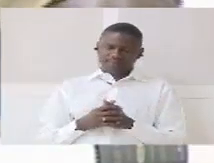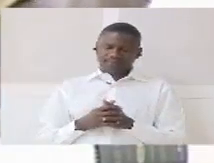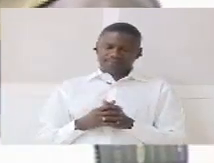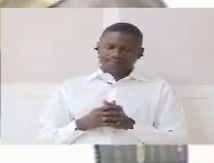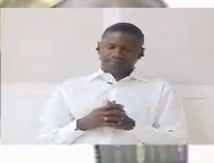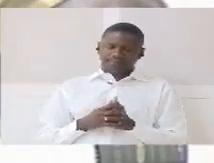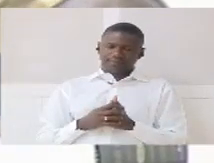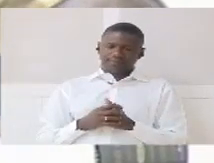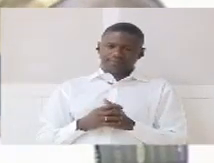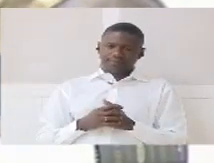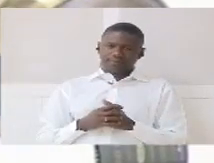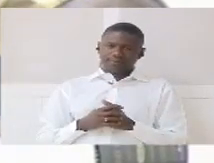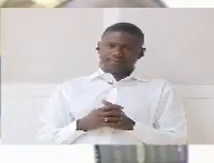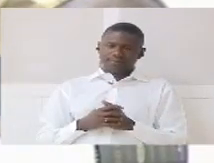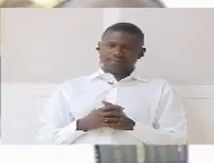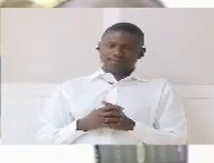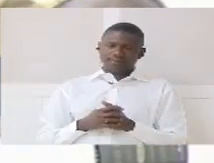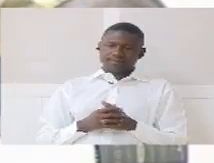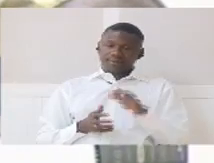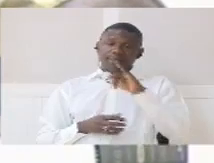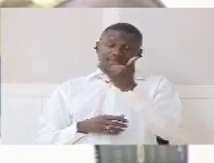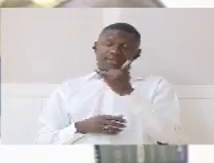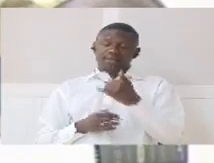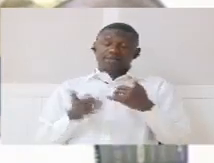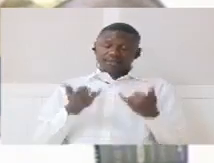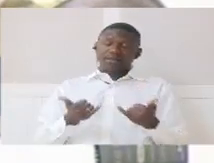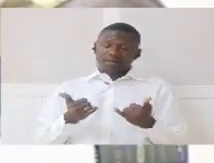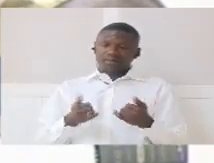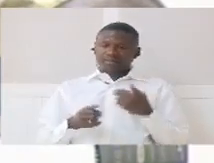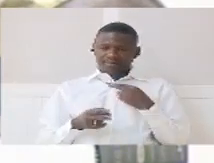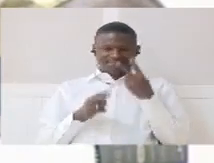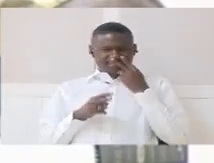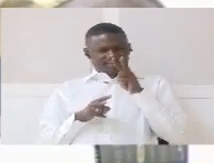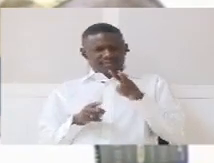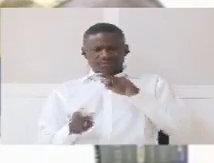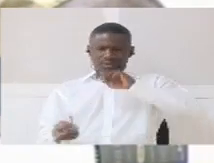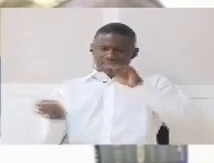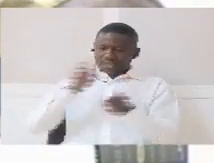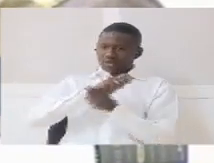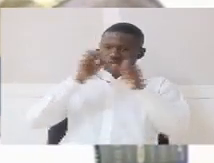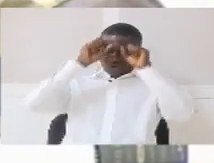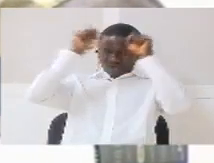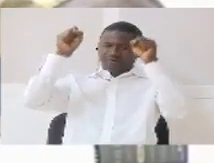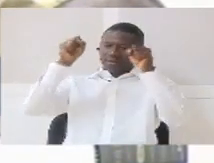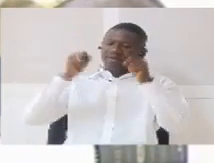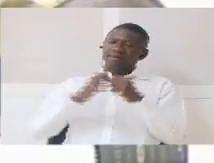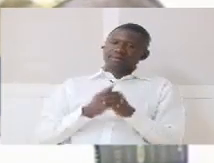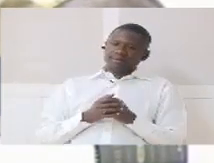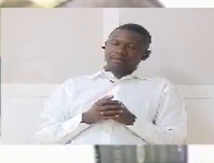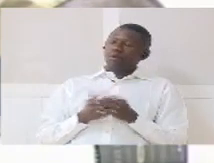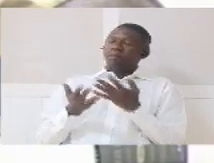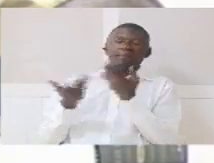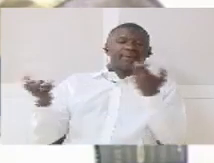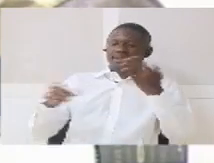with this change of government, Biraketa. Yes, now I have noticed that with the change of government, Inyajama, on